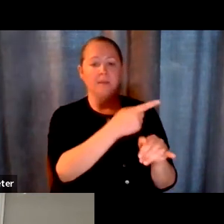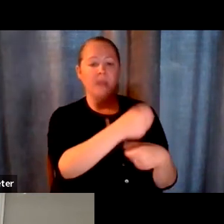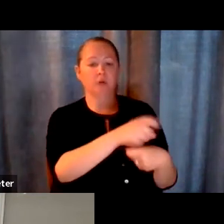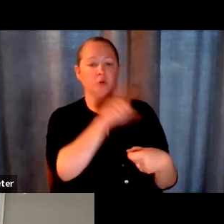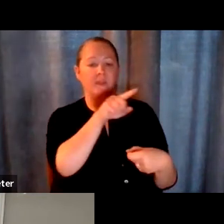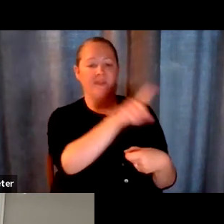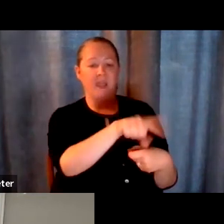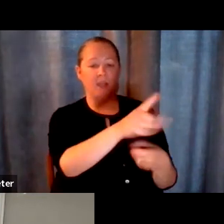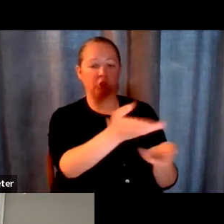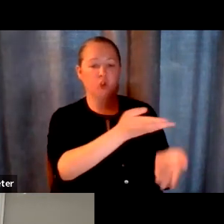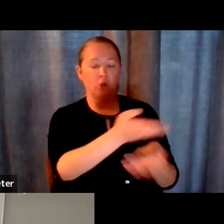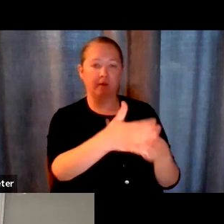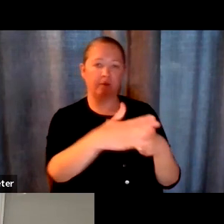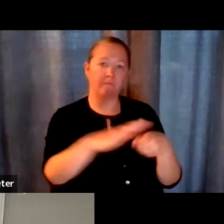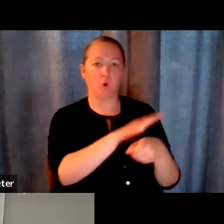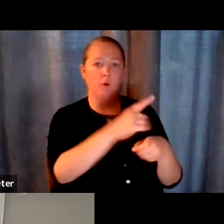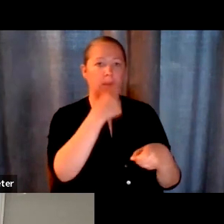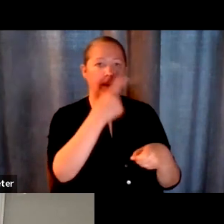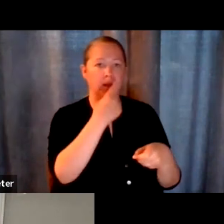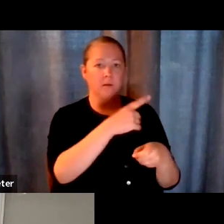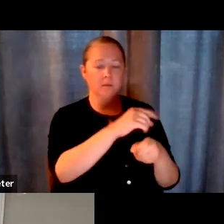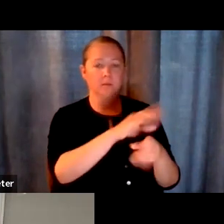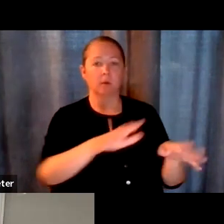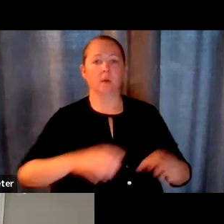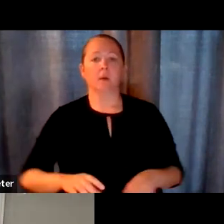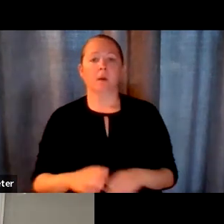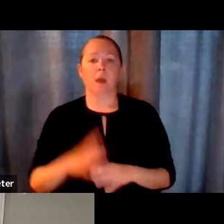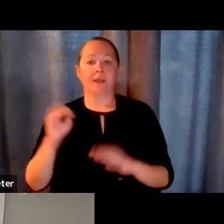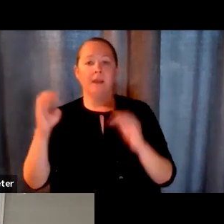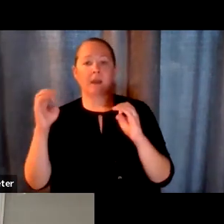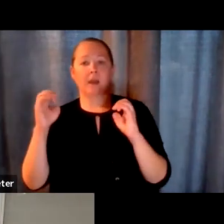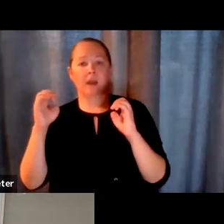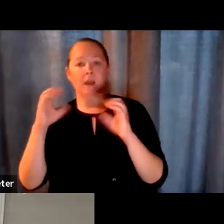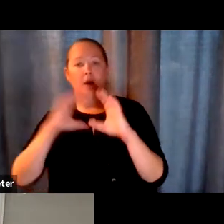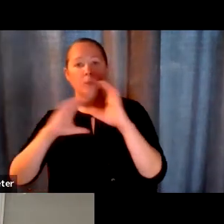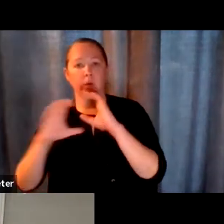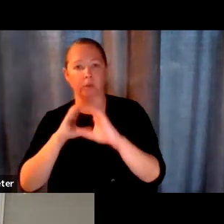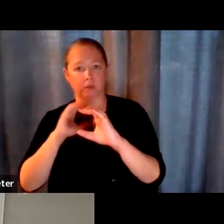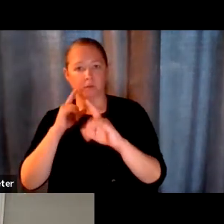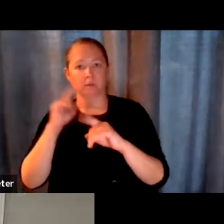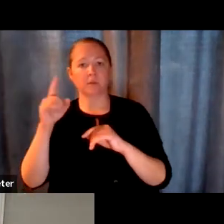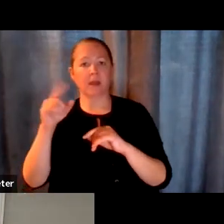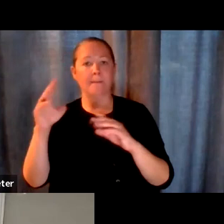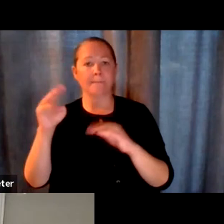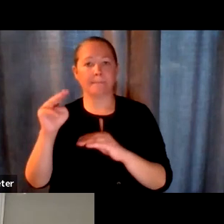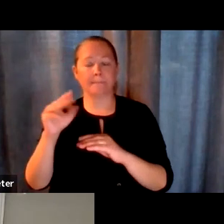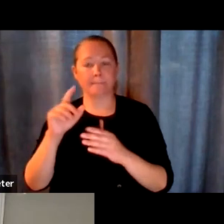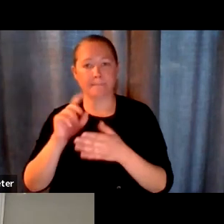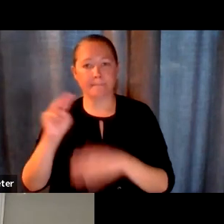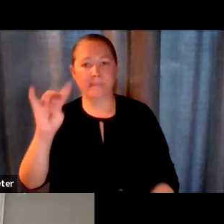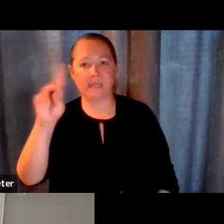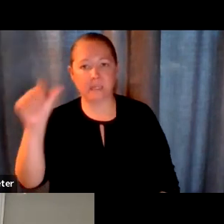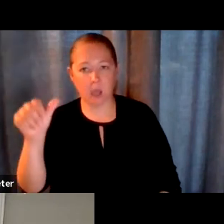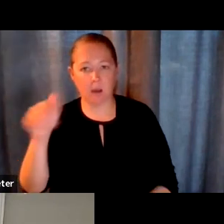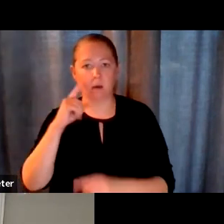our communications department, and especially as part of this Bremerton, the public education or the media education that we were doing and